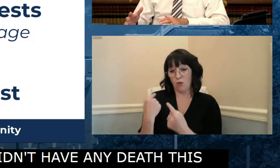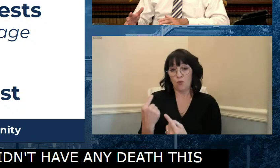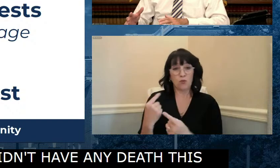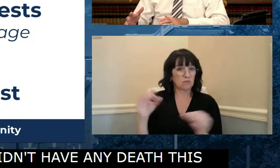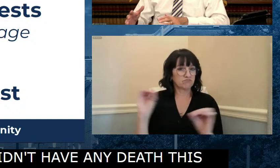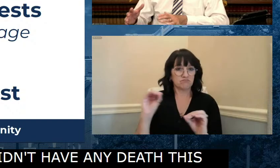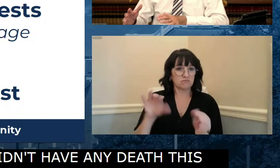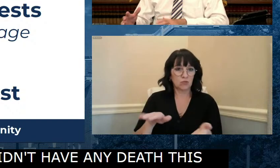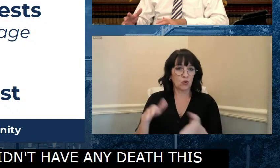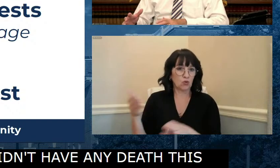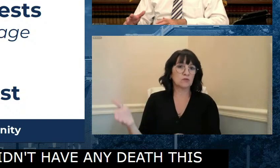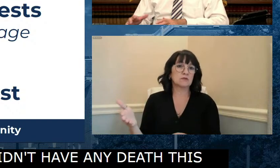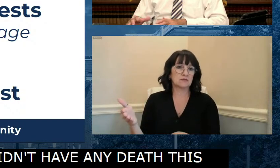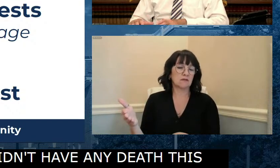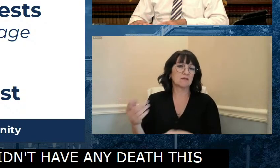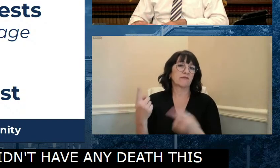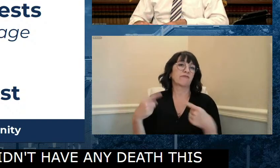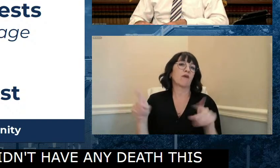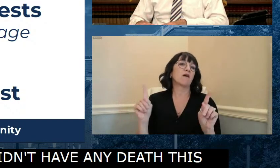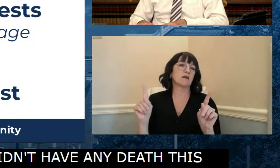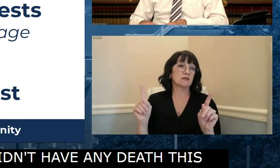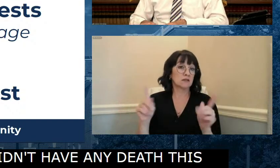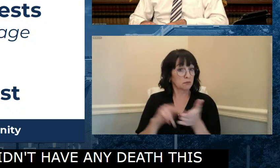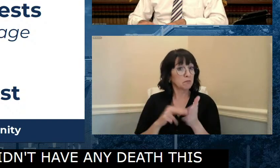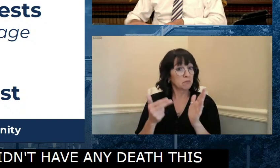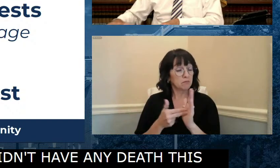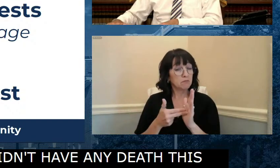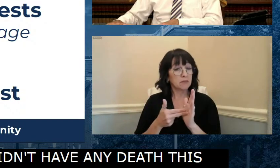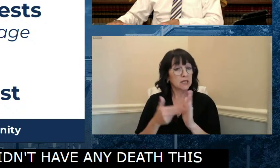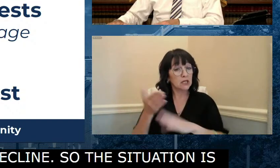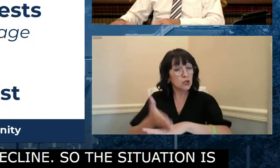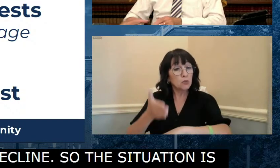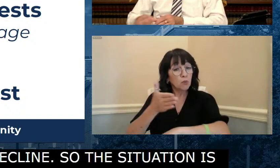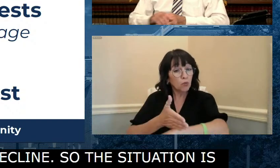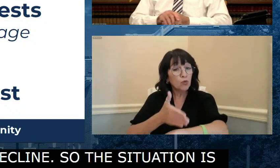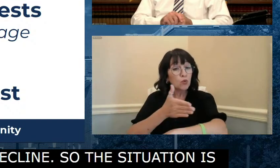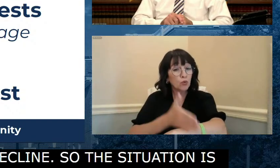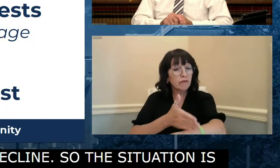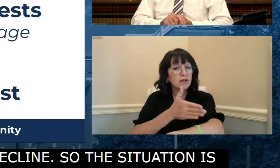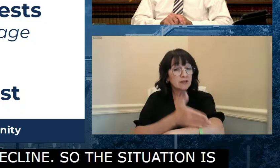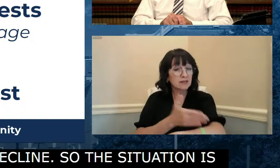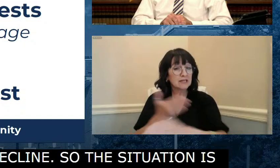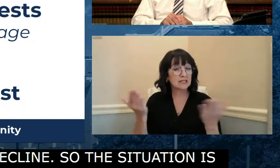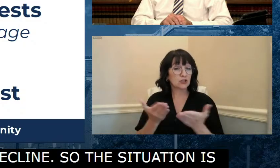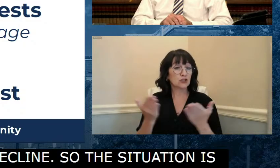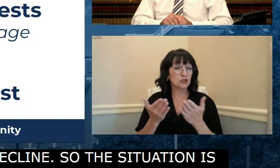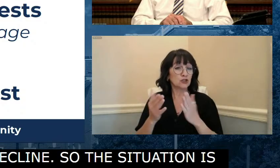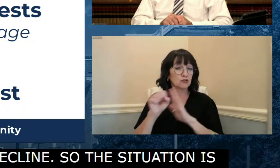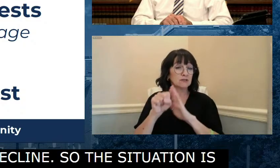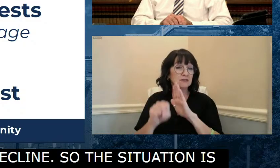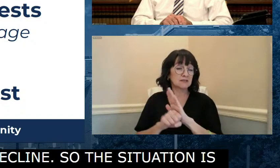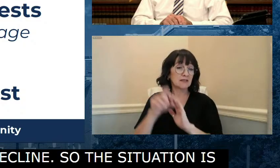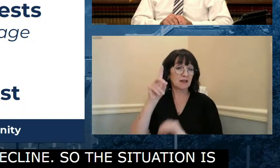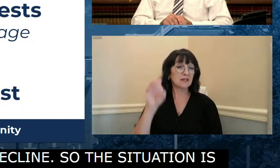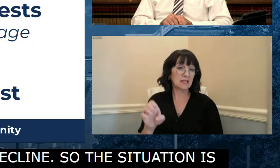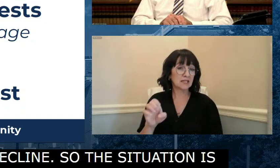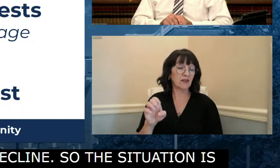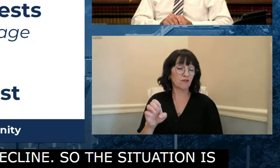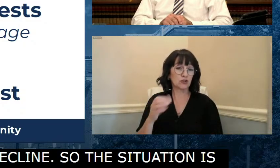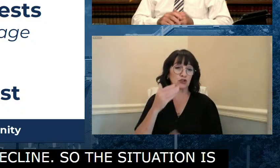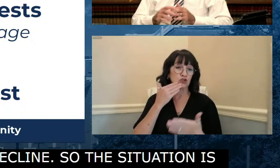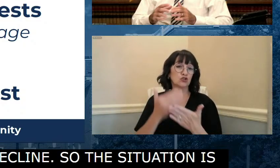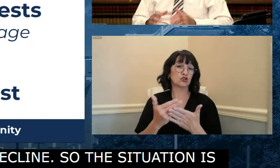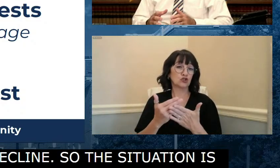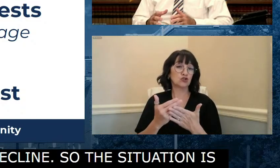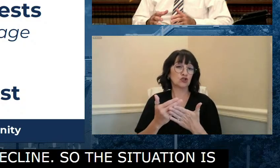situation is improving, and it's staying at a good level at the moment. The way to